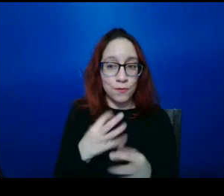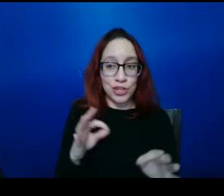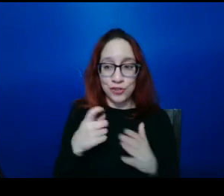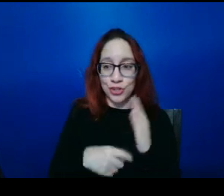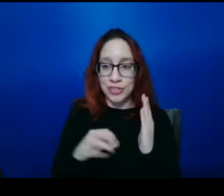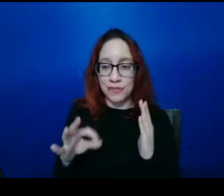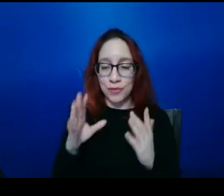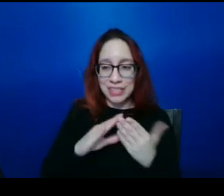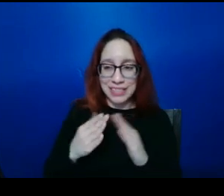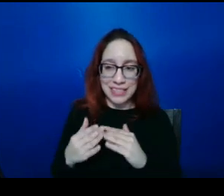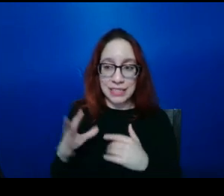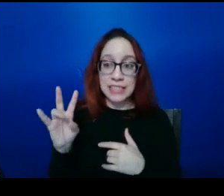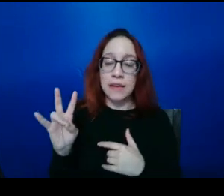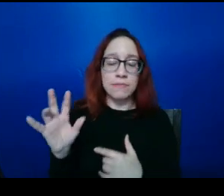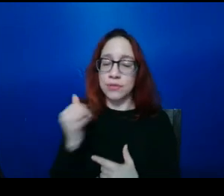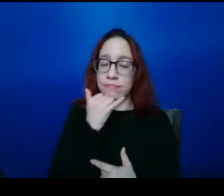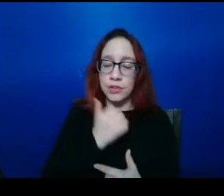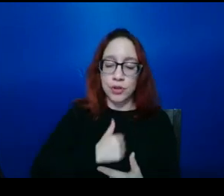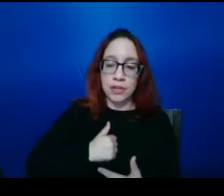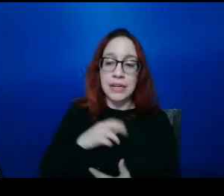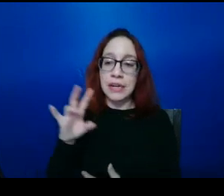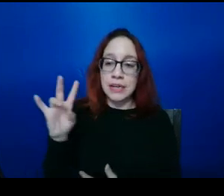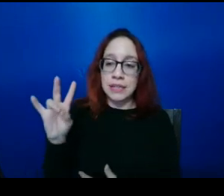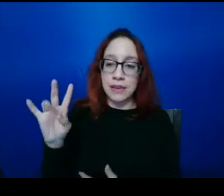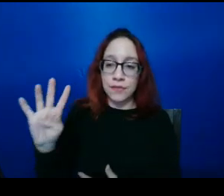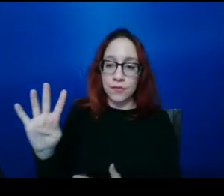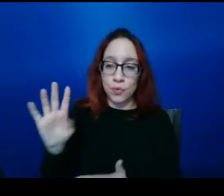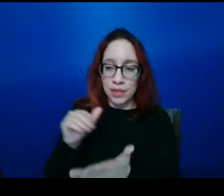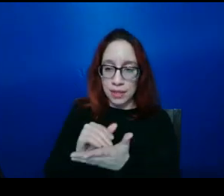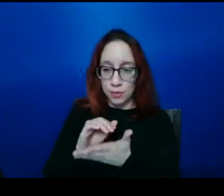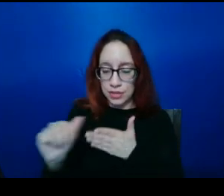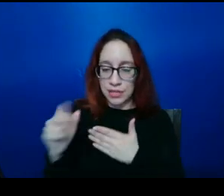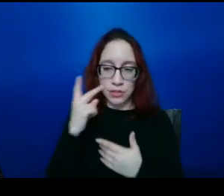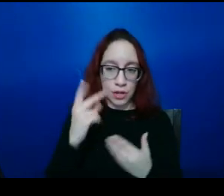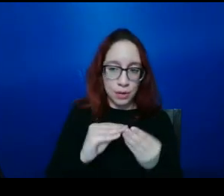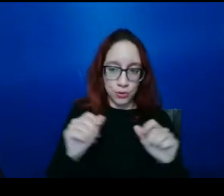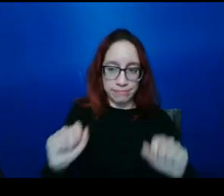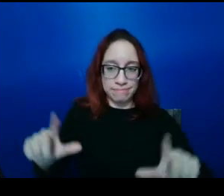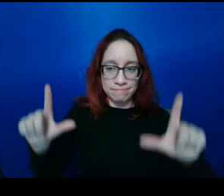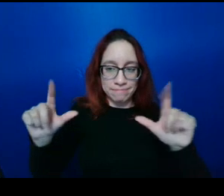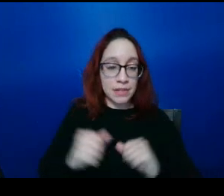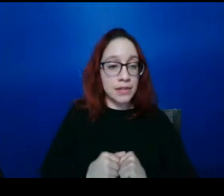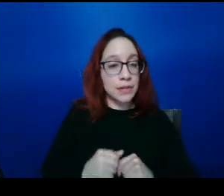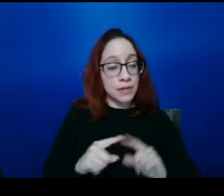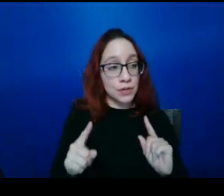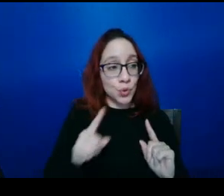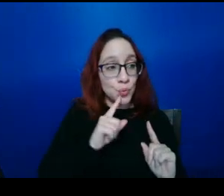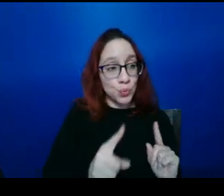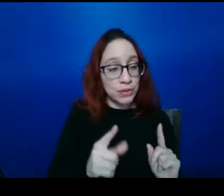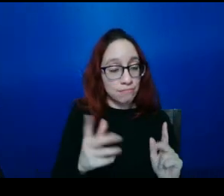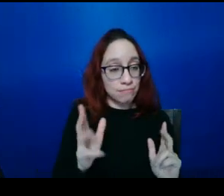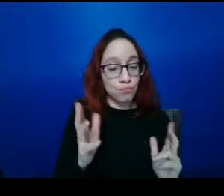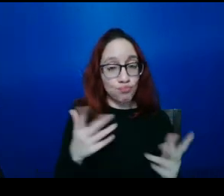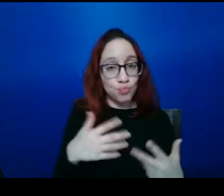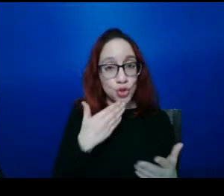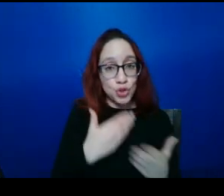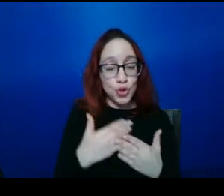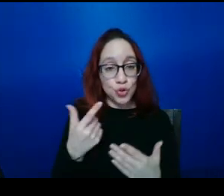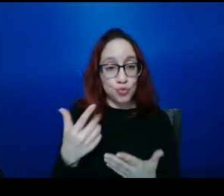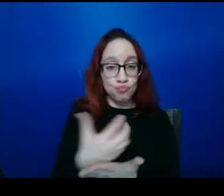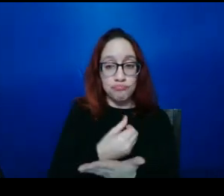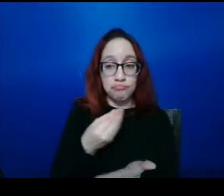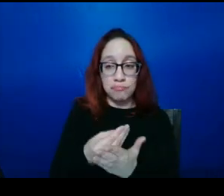to the city. $74,000. My apologies. I just saw the number on the screen, but it's definitely a good grab.